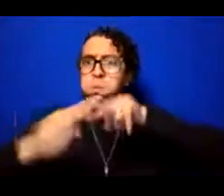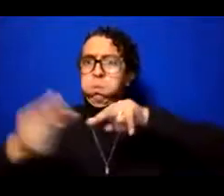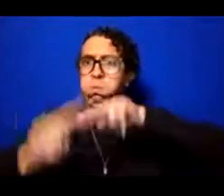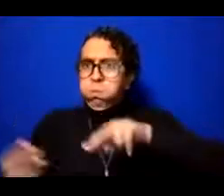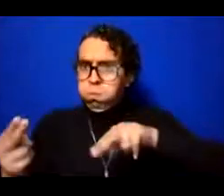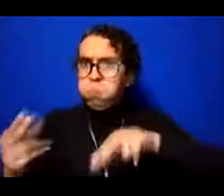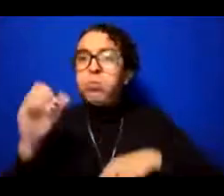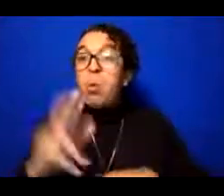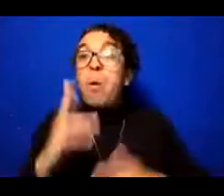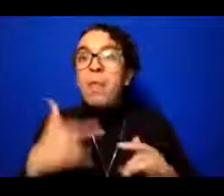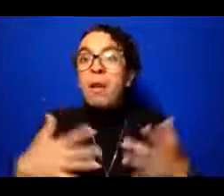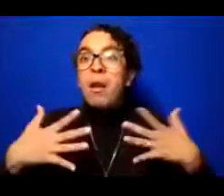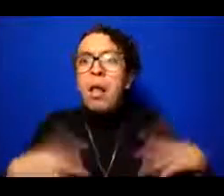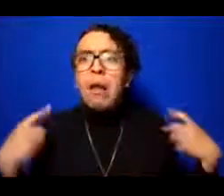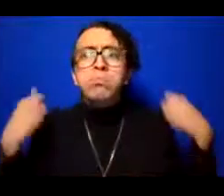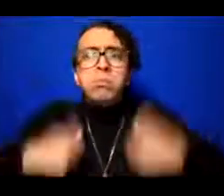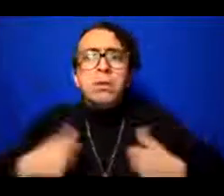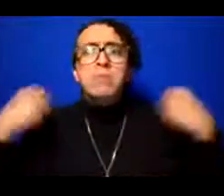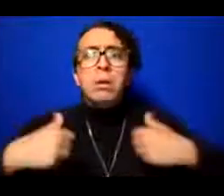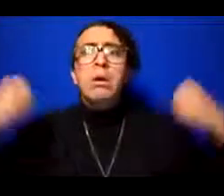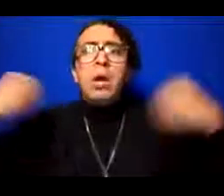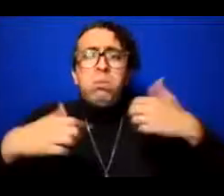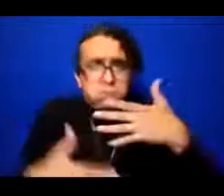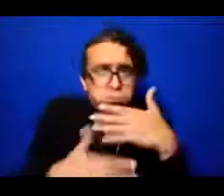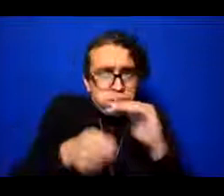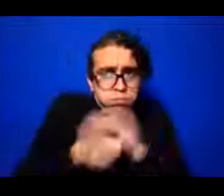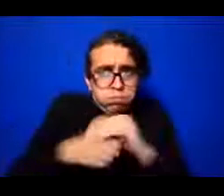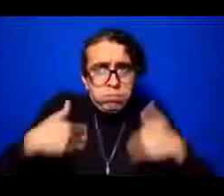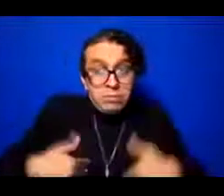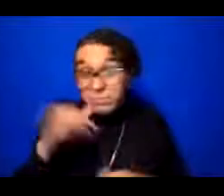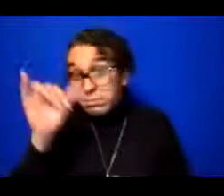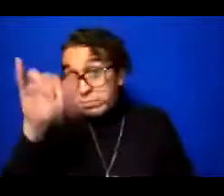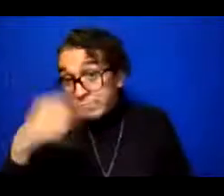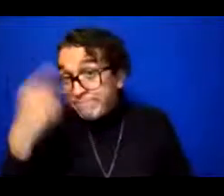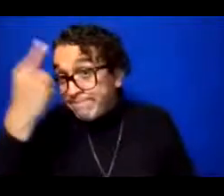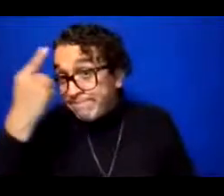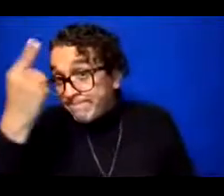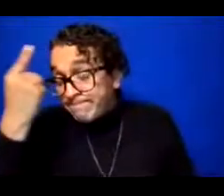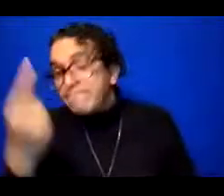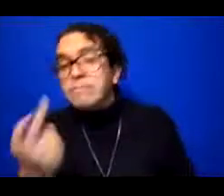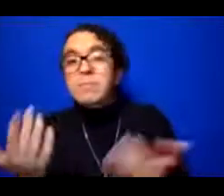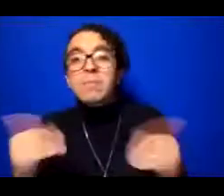covering up their bodies with multiple layers of clothes, that might be something to consider as well.